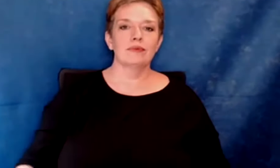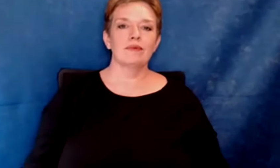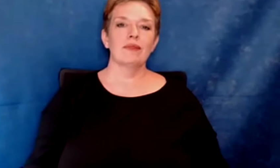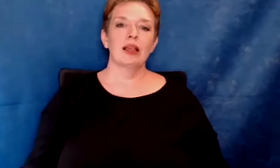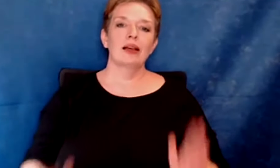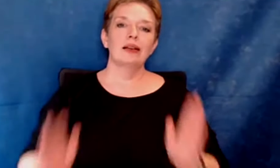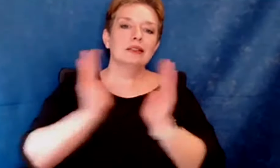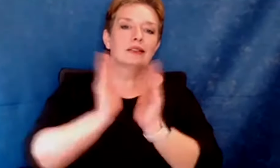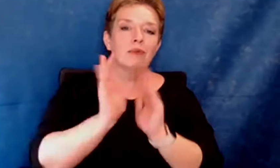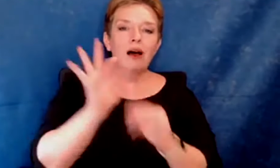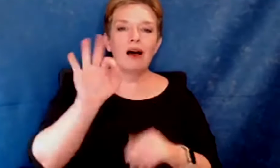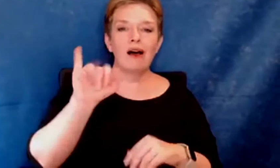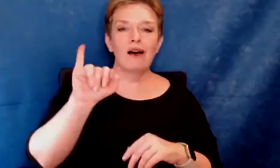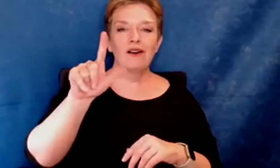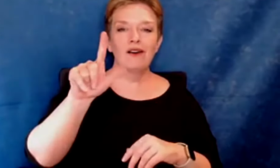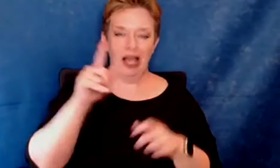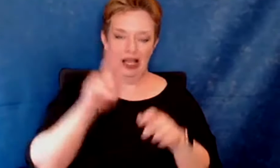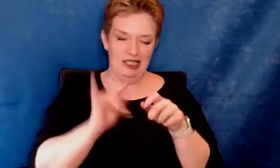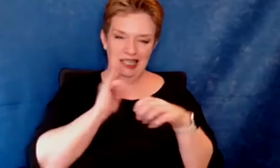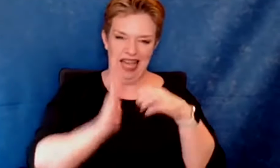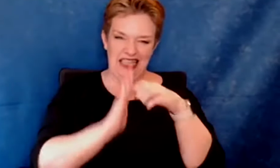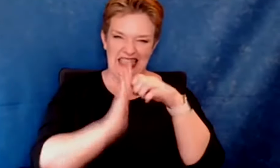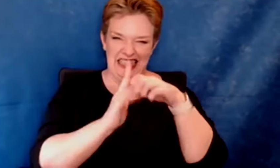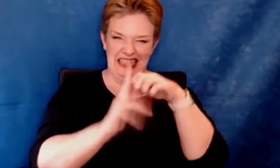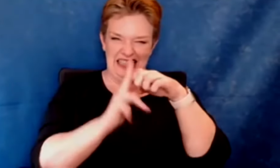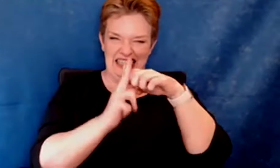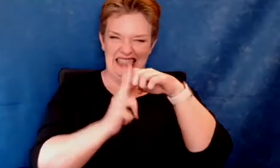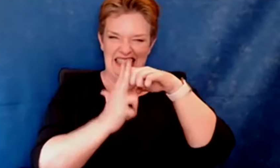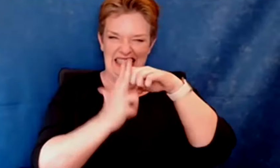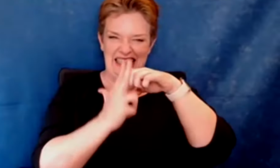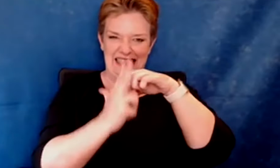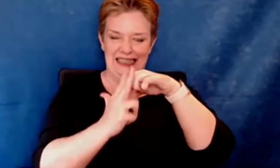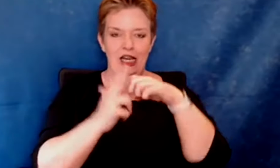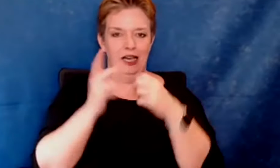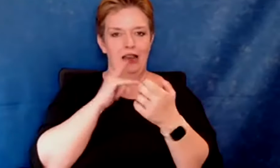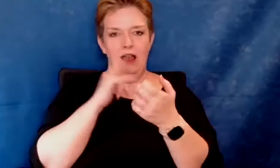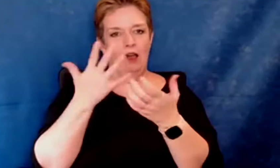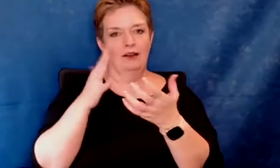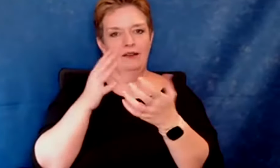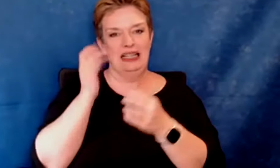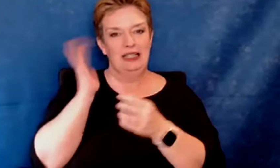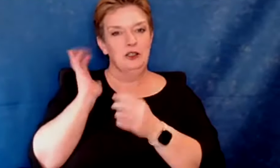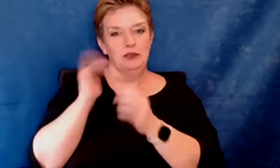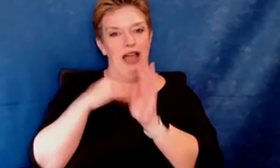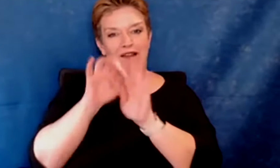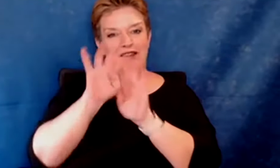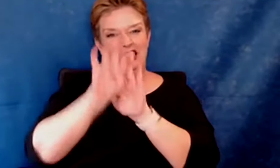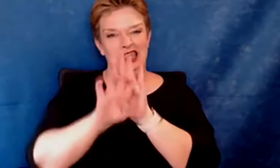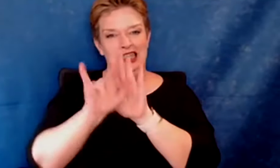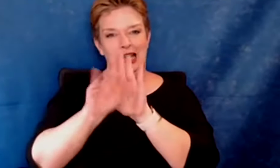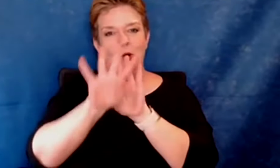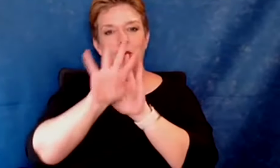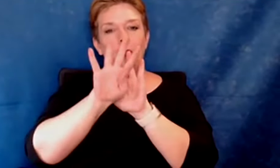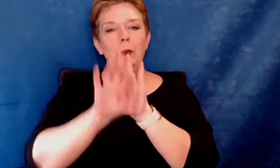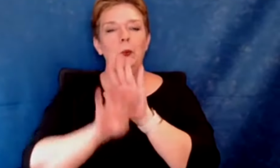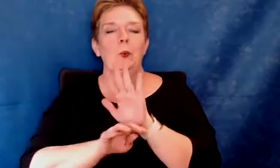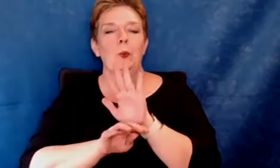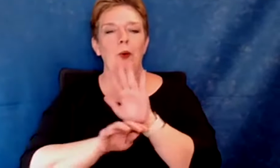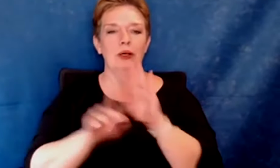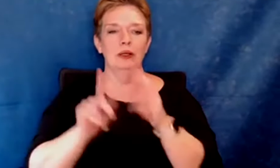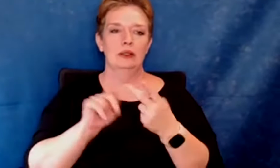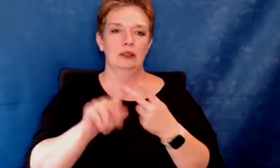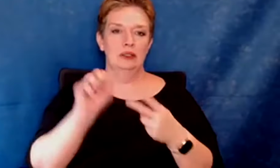file that has now been worn down to a nice polishing finish. My saw blade,